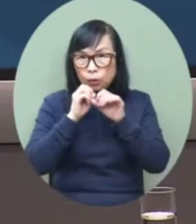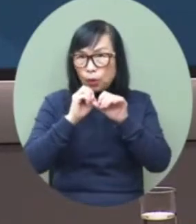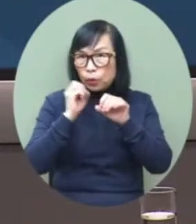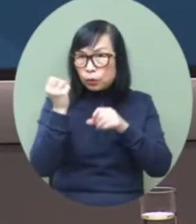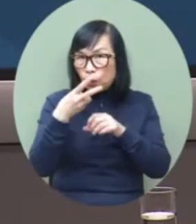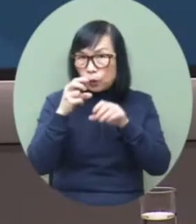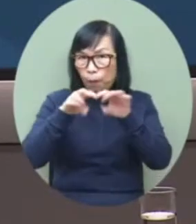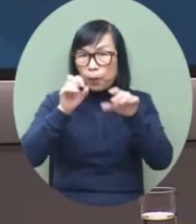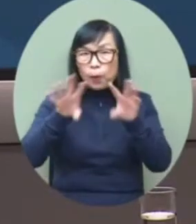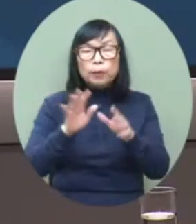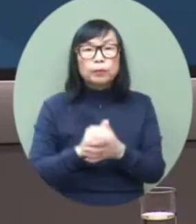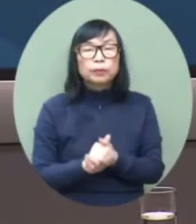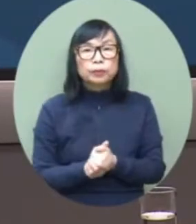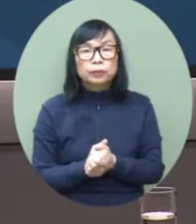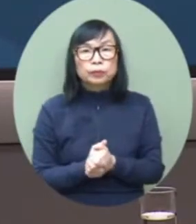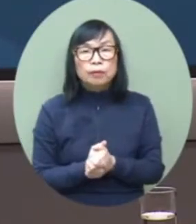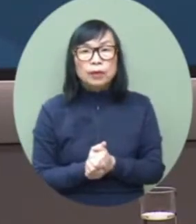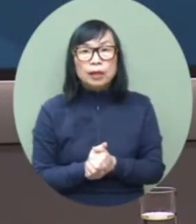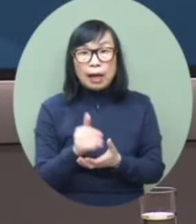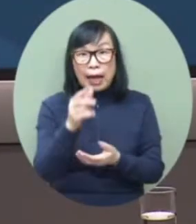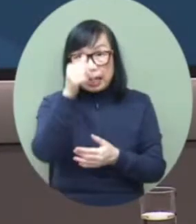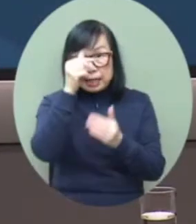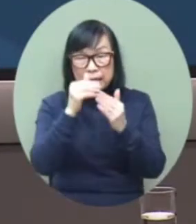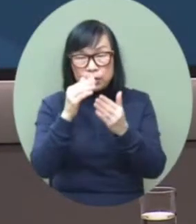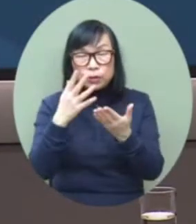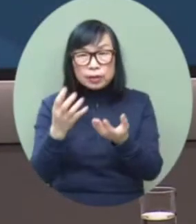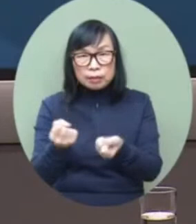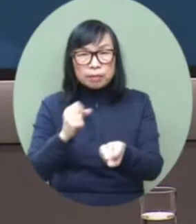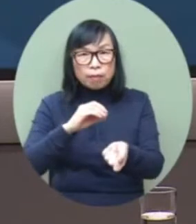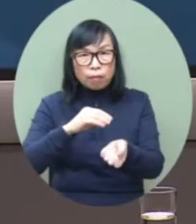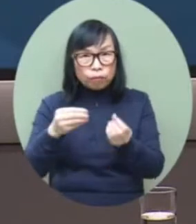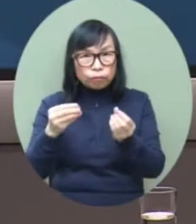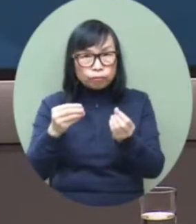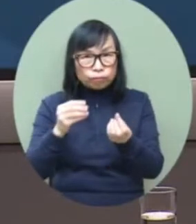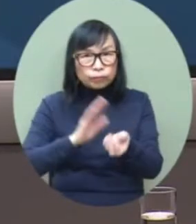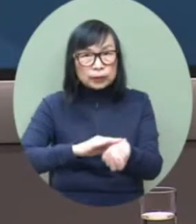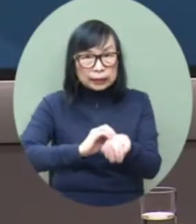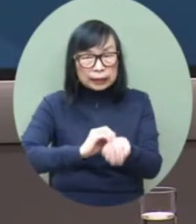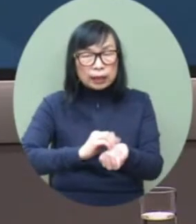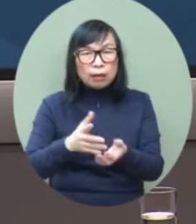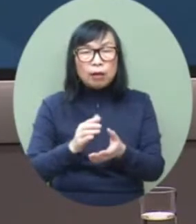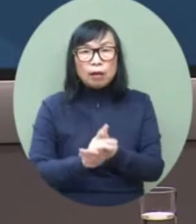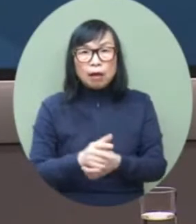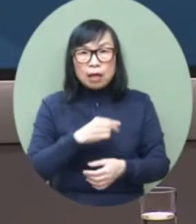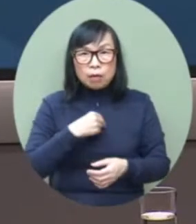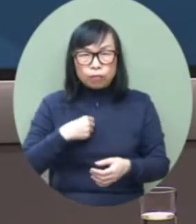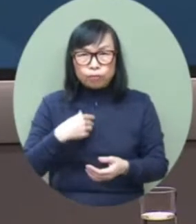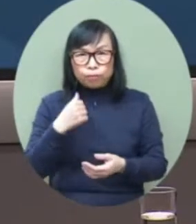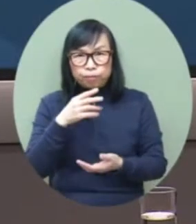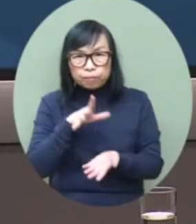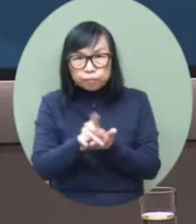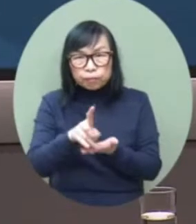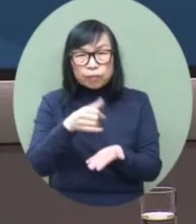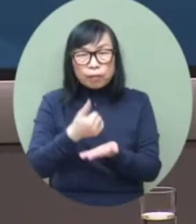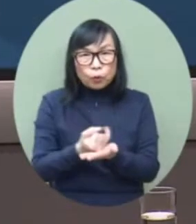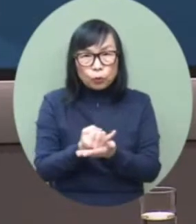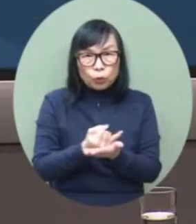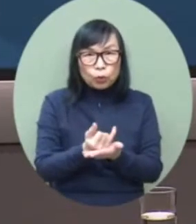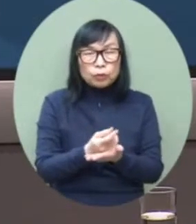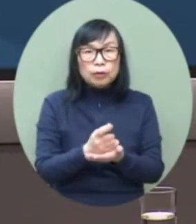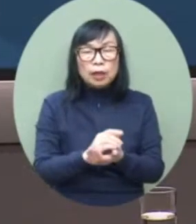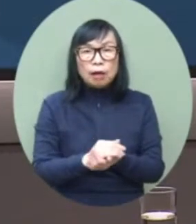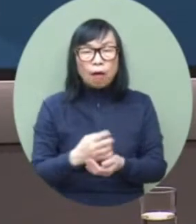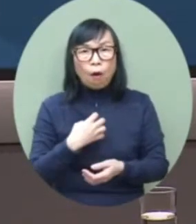will be announced shortly in greater detail. For those who are under treatment in hospitals,